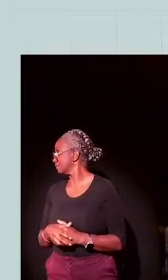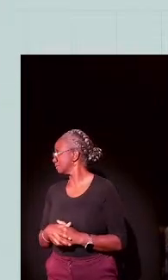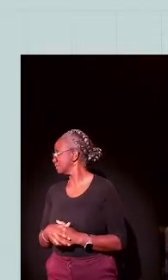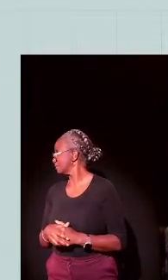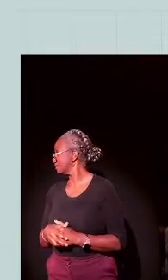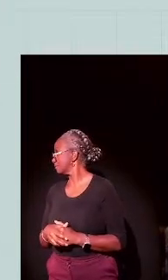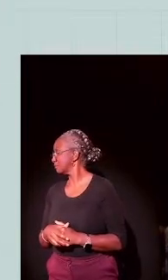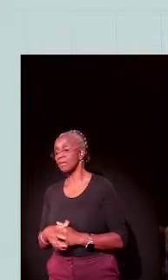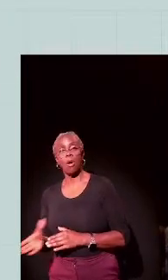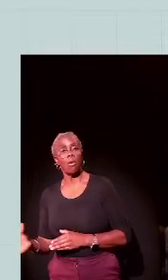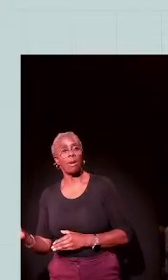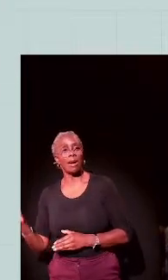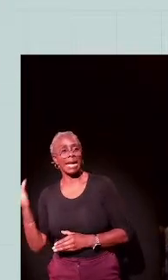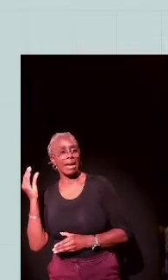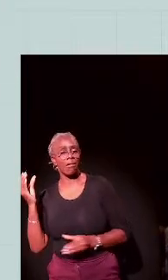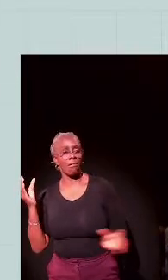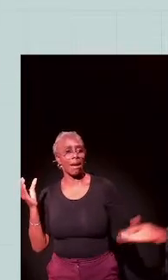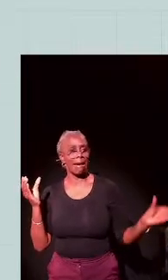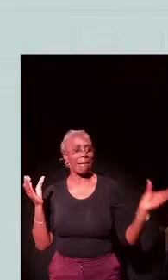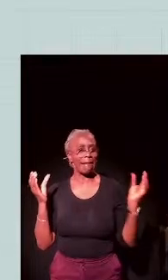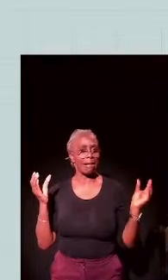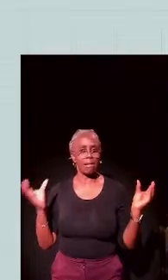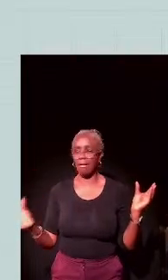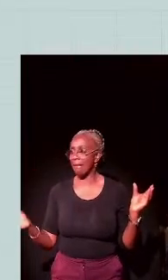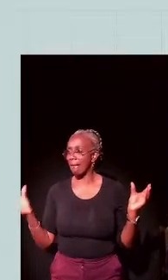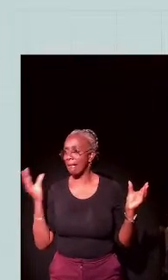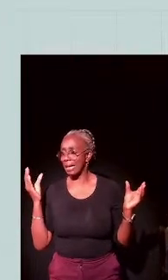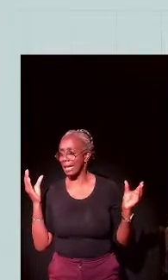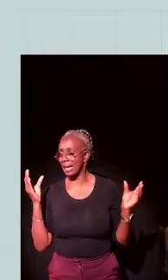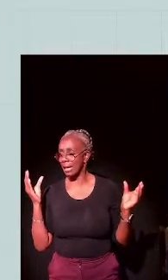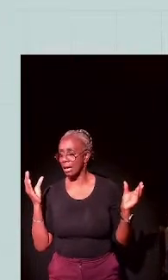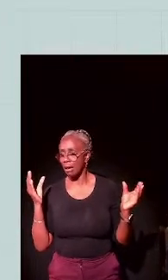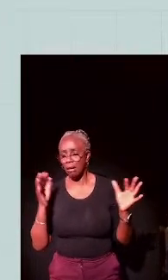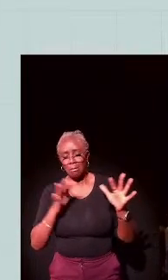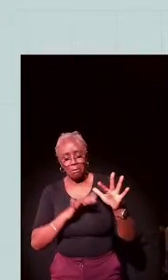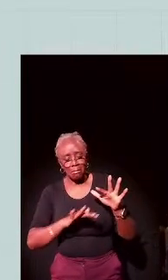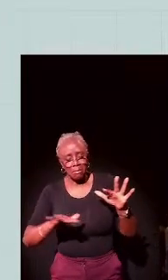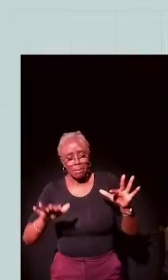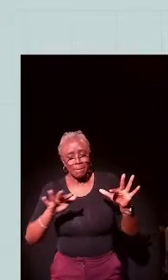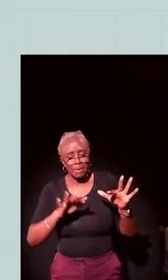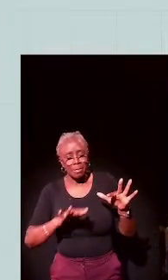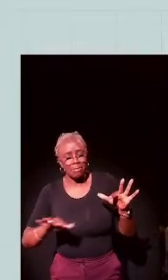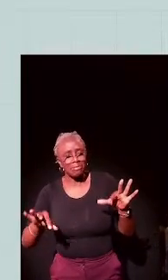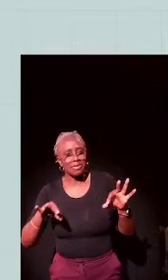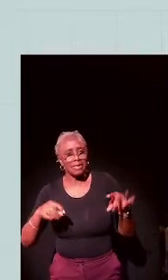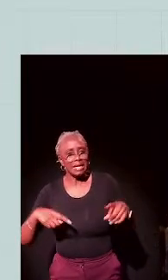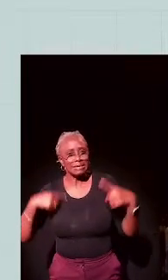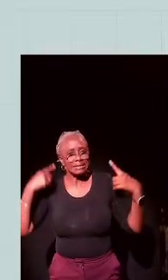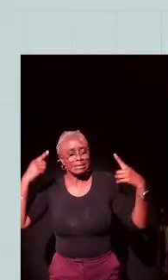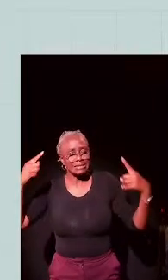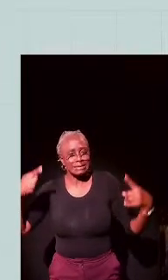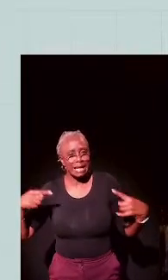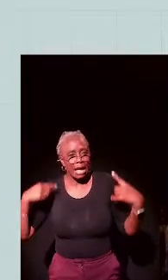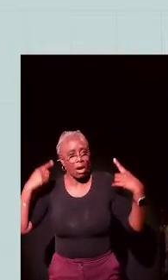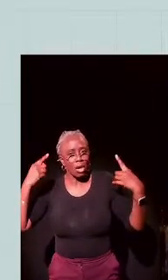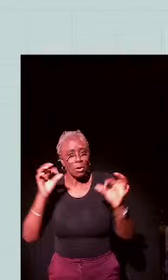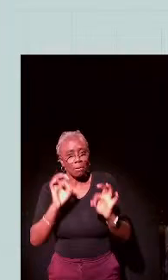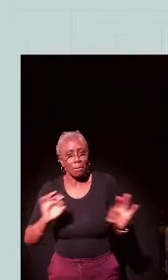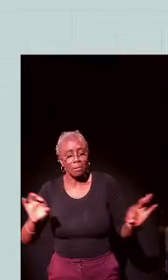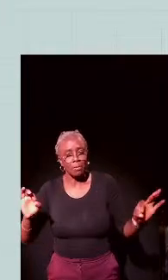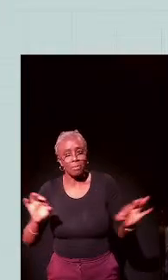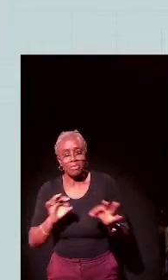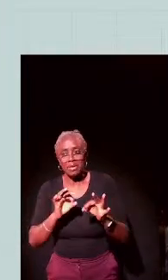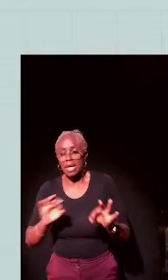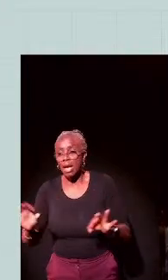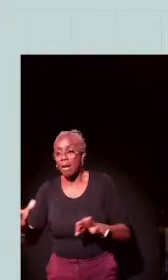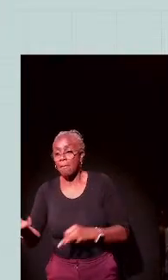And you'll hear kind of like a melodic or somewhat melodic kind of a note kind of playing in the background. And as I kind of